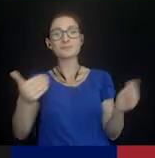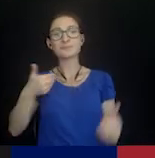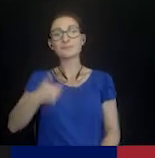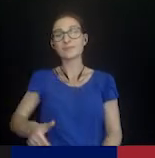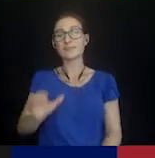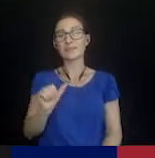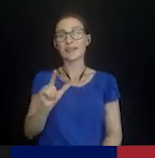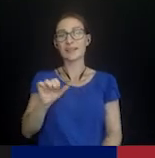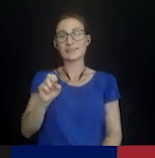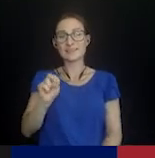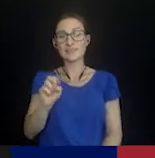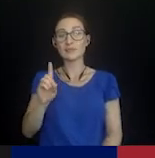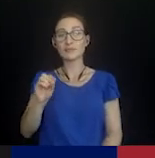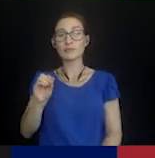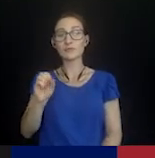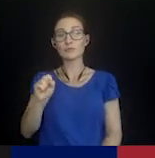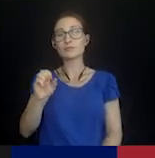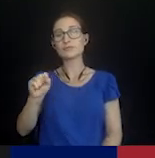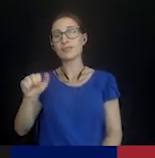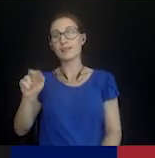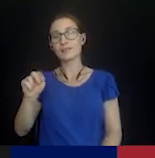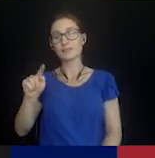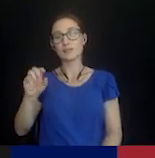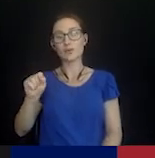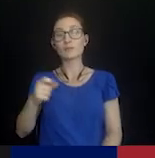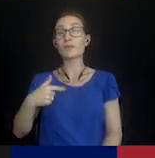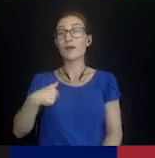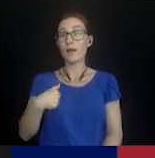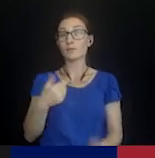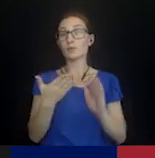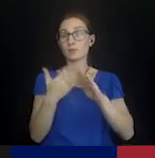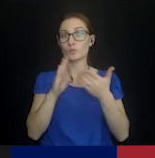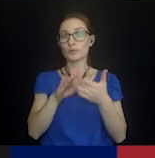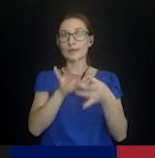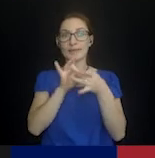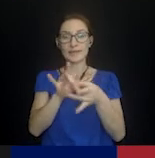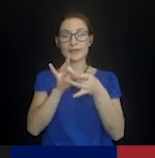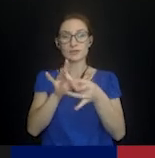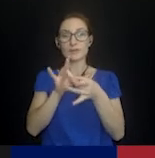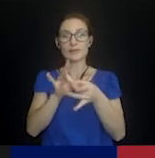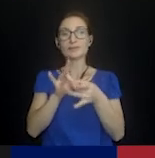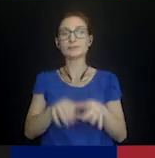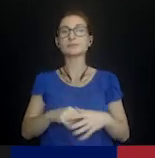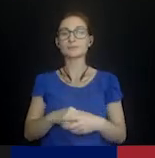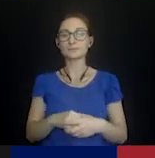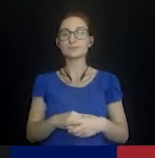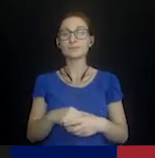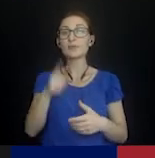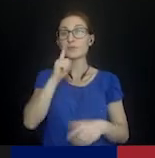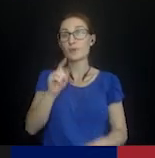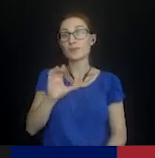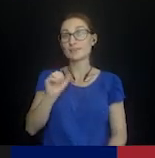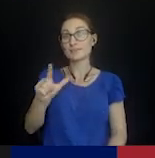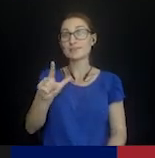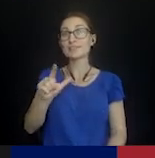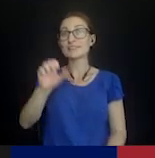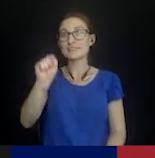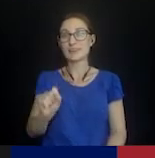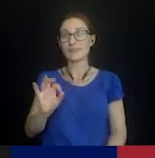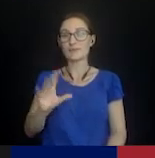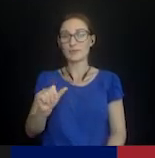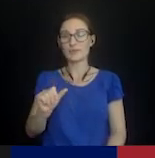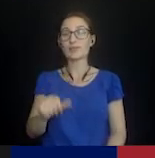is Allison Dos Santos, and I'm the Community Engagement Coordinator for the Center for Independent Living of South Florida. To me,